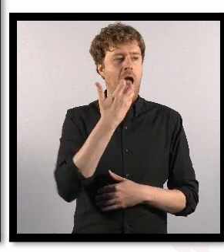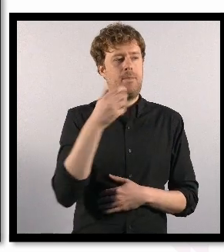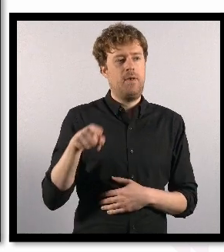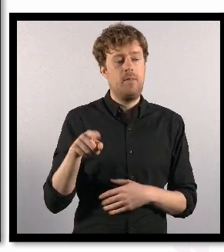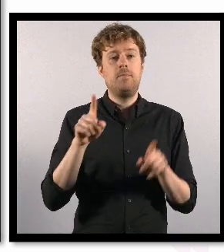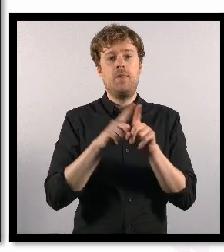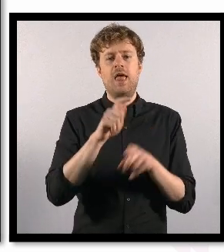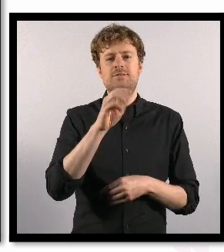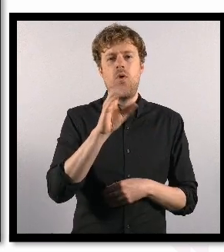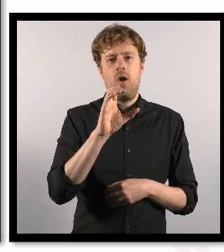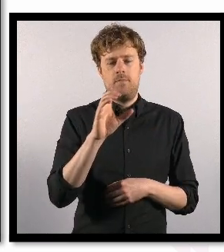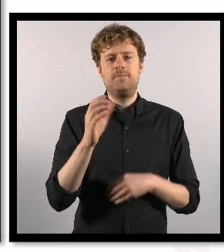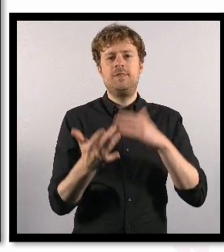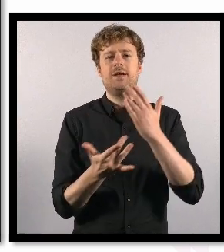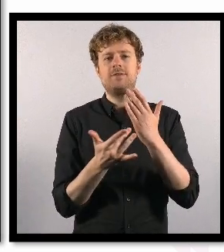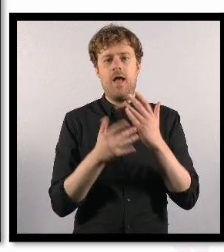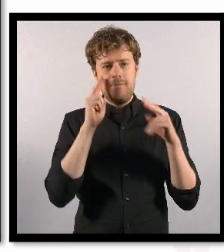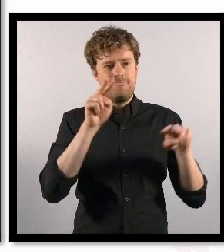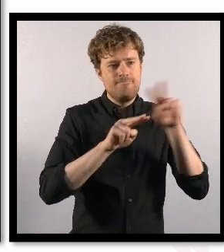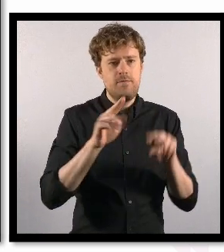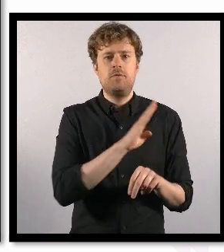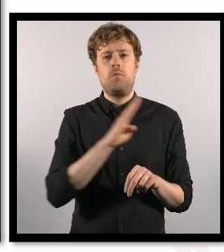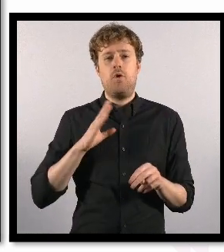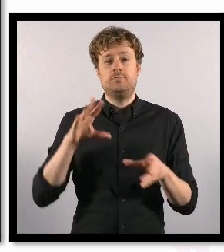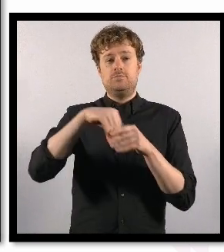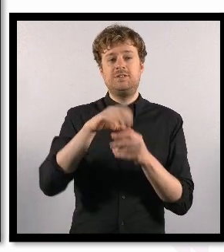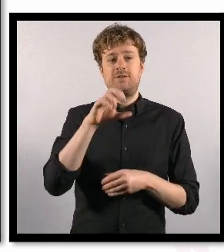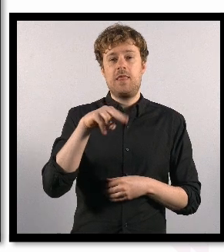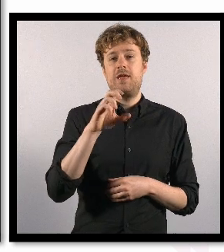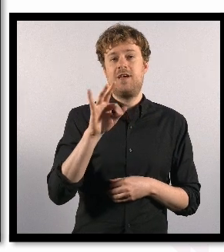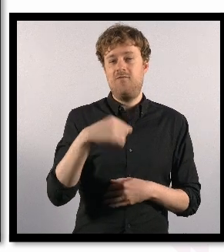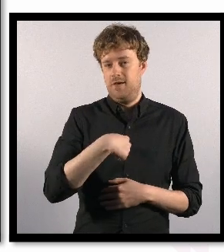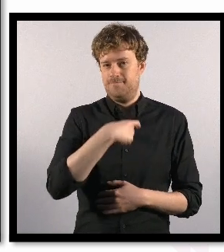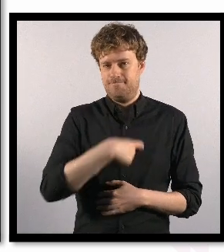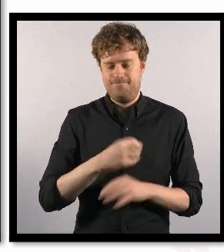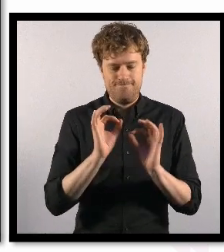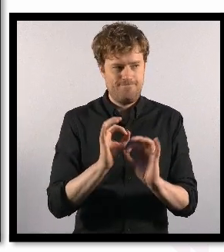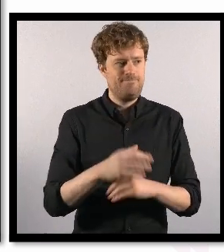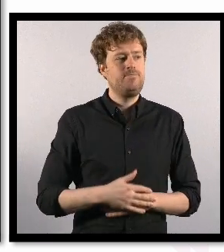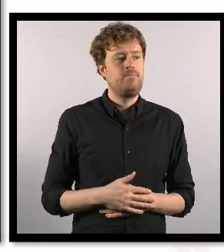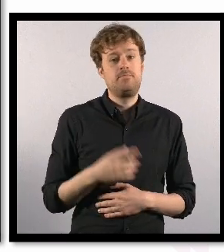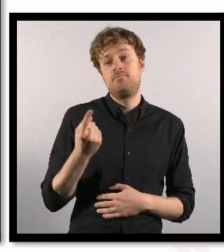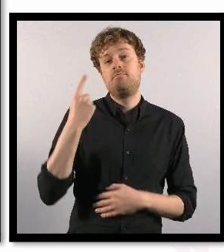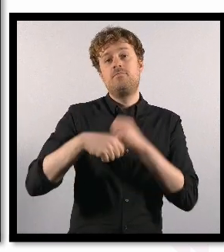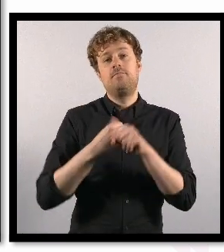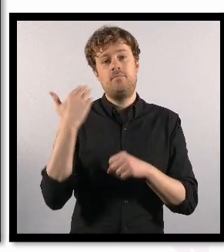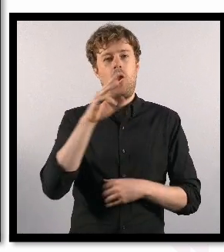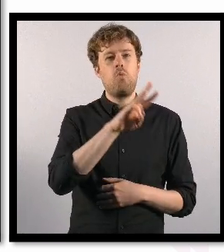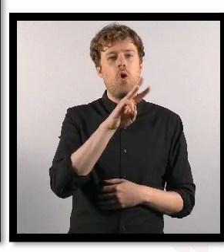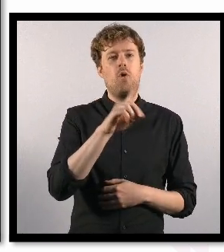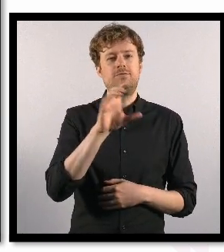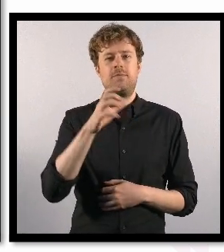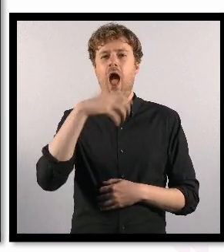Last year at WWDC, we introduced Apple Intelligence, a personalized intelligence system that brings powerful generative models